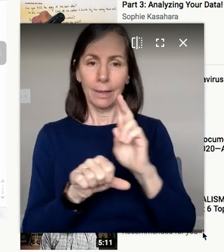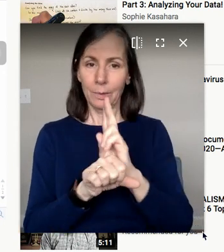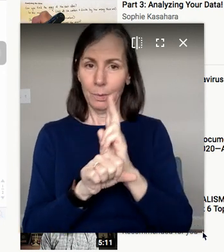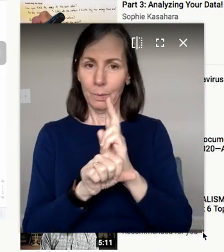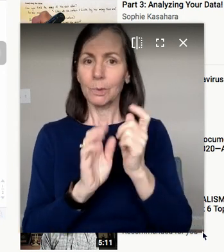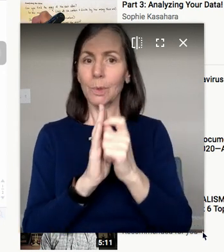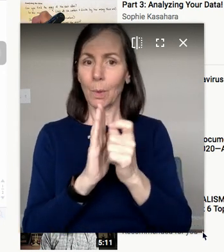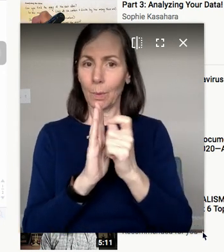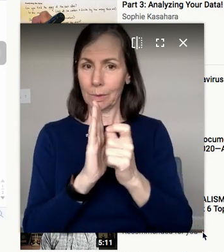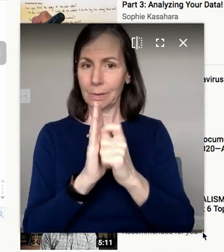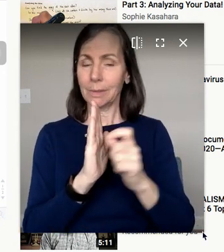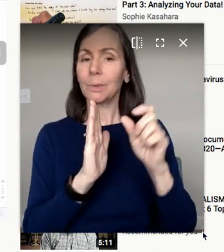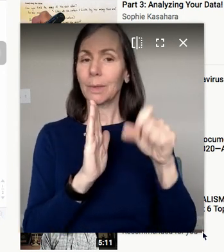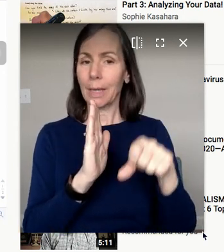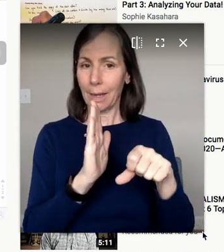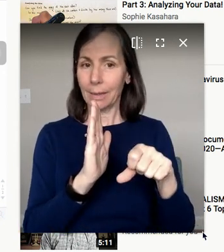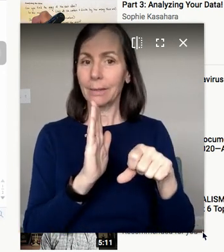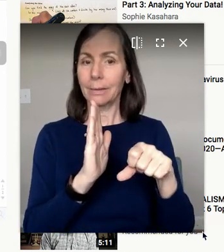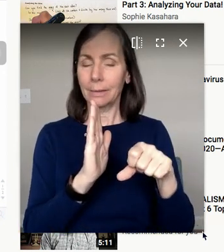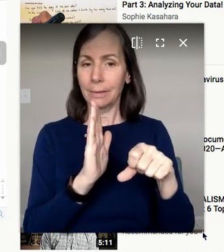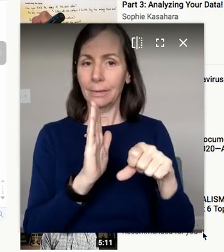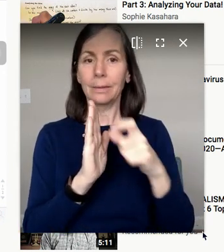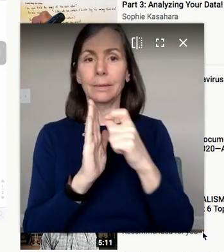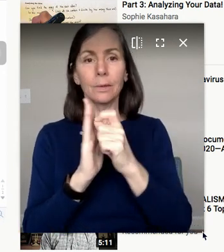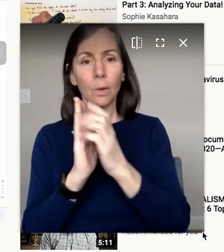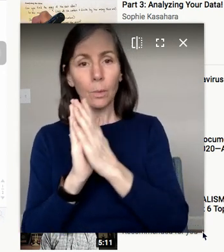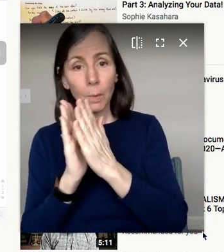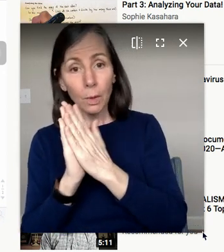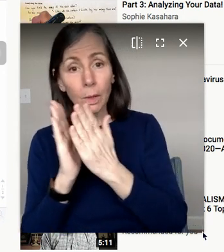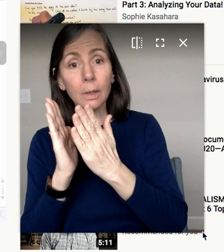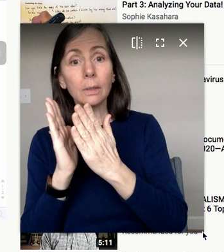can use your notebook,